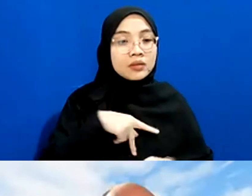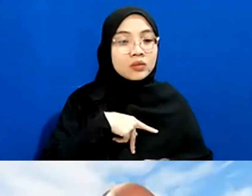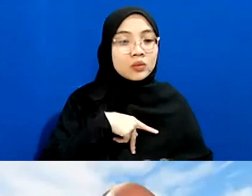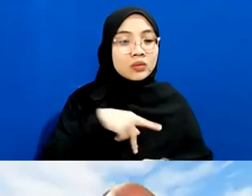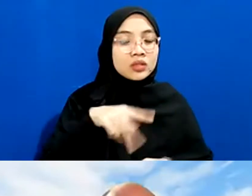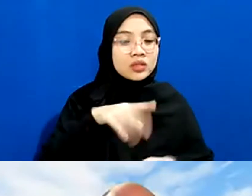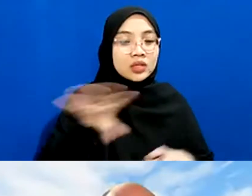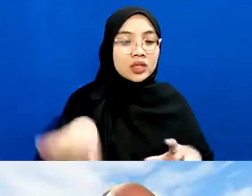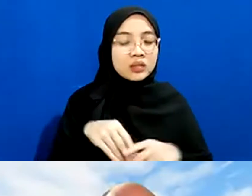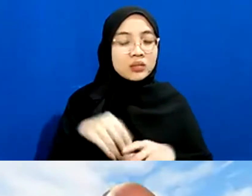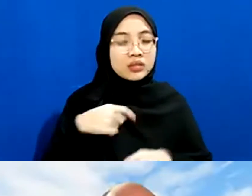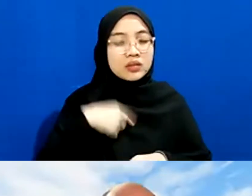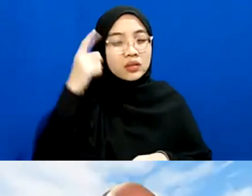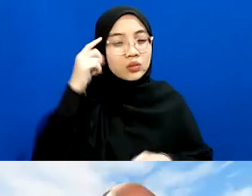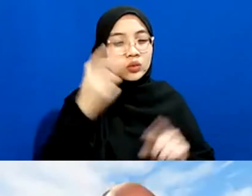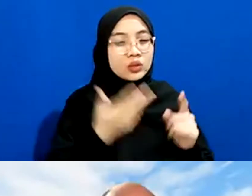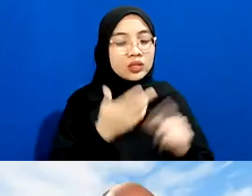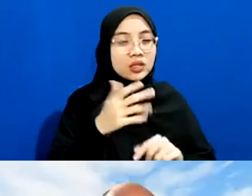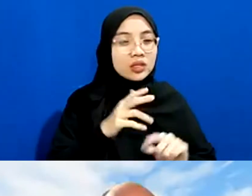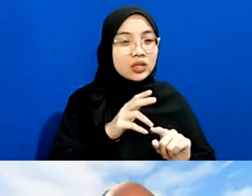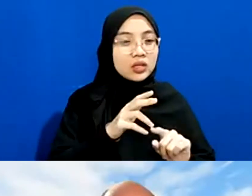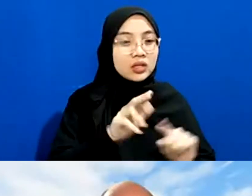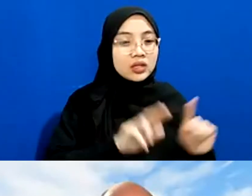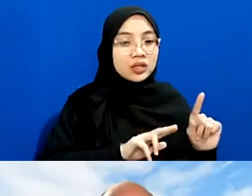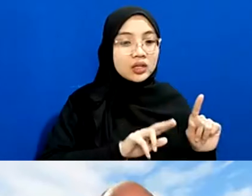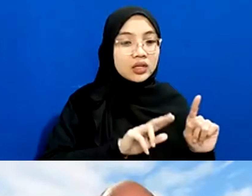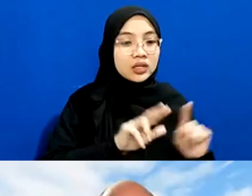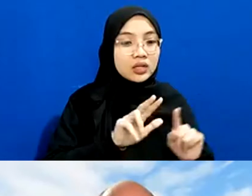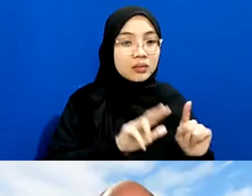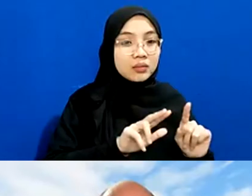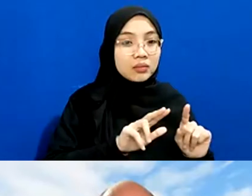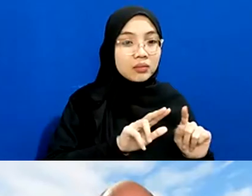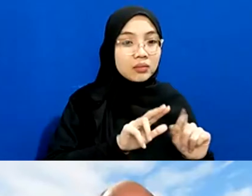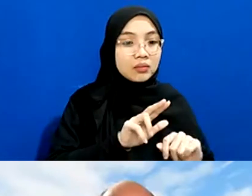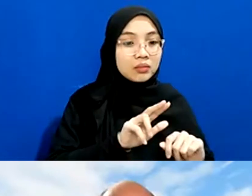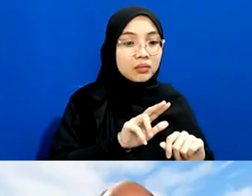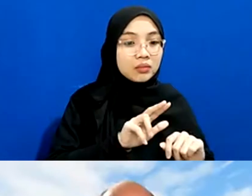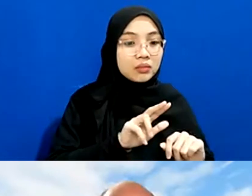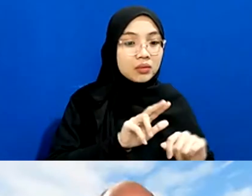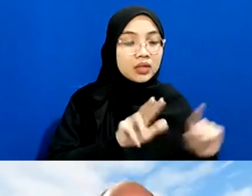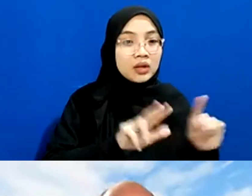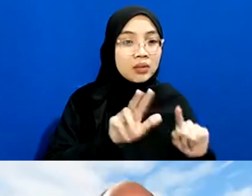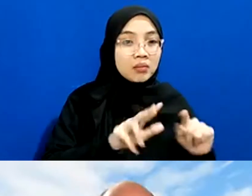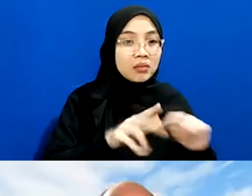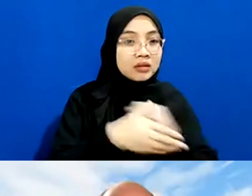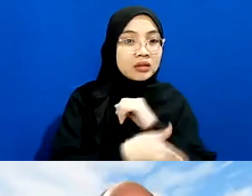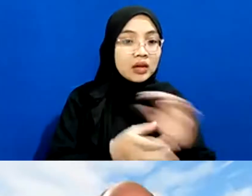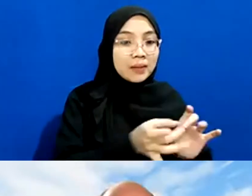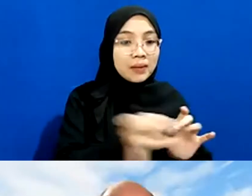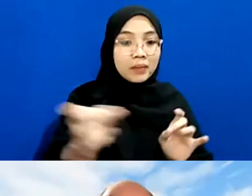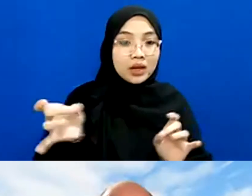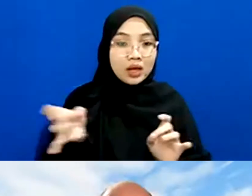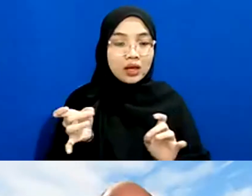participants, I think around 18, if I'm not mistaken. From 80 different countries. 18.